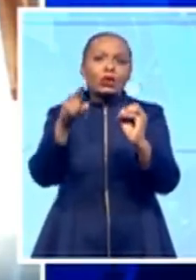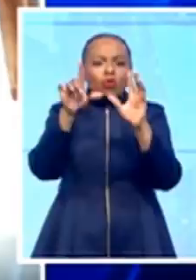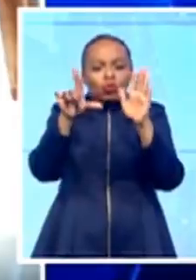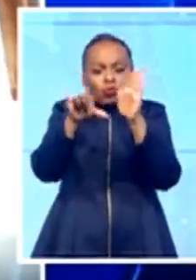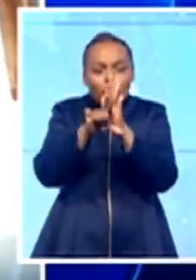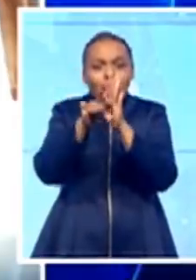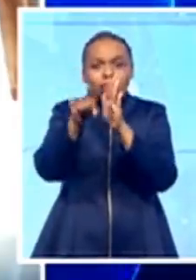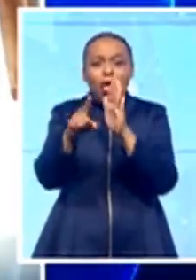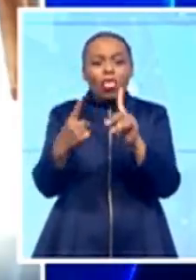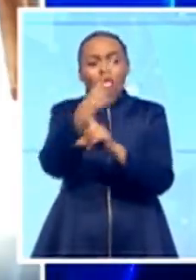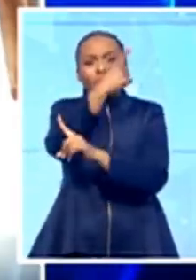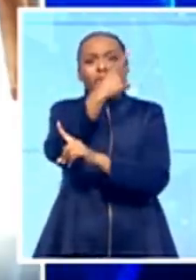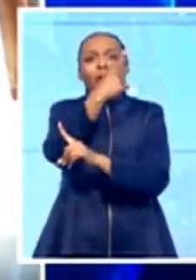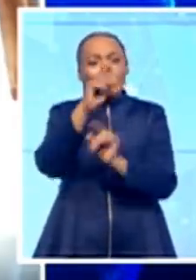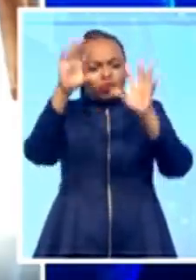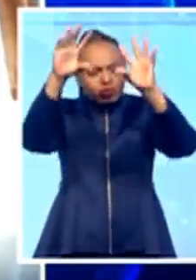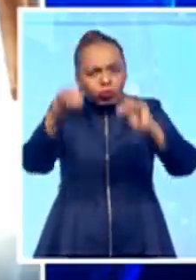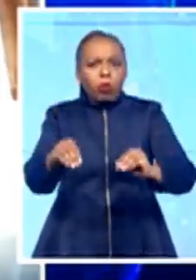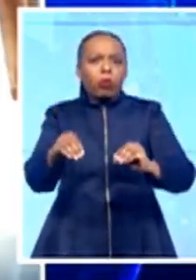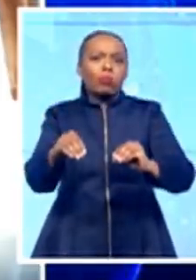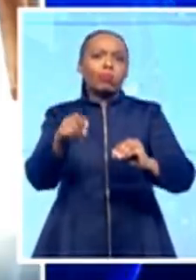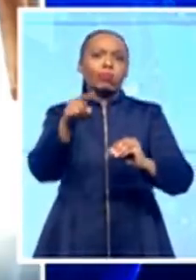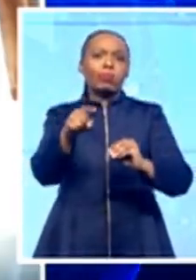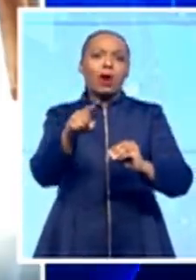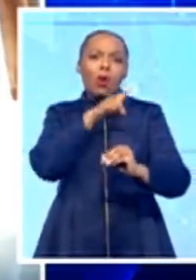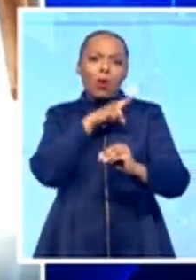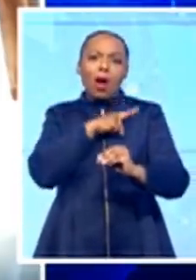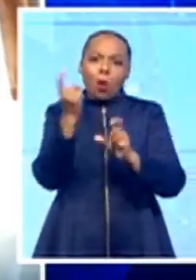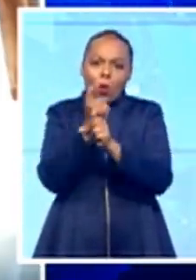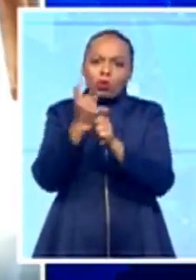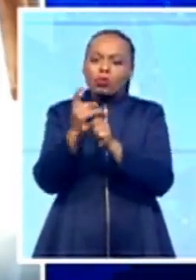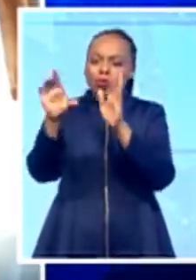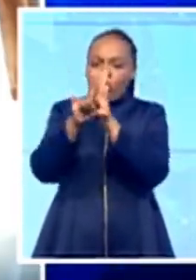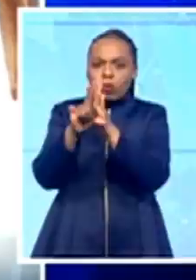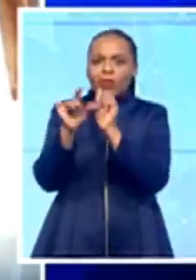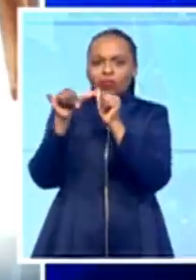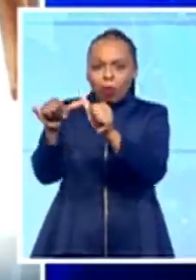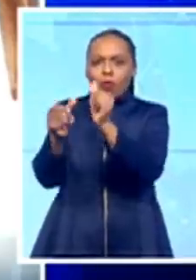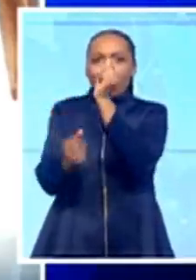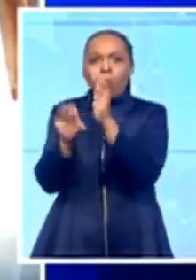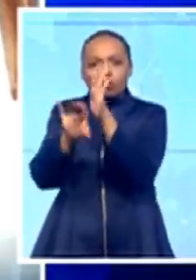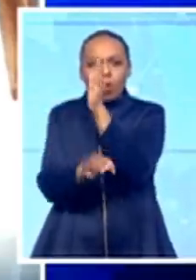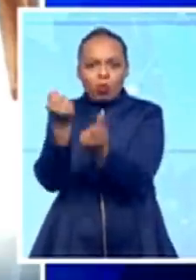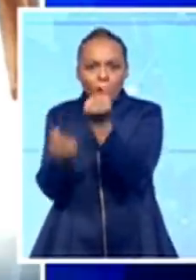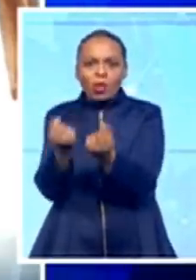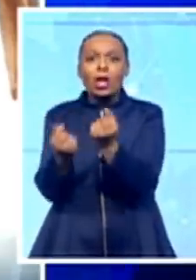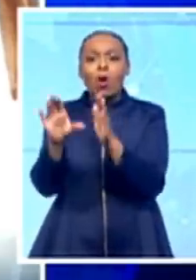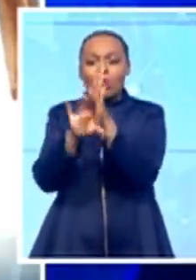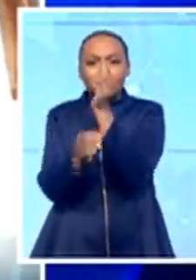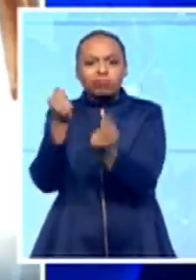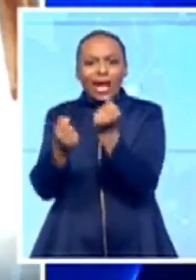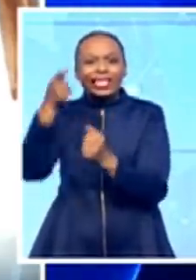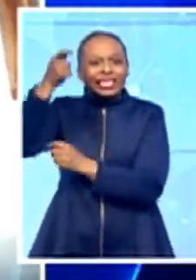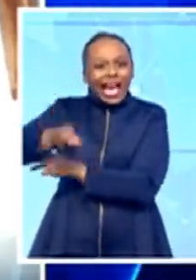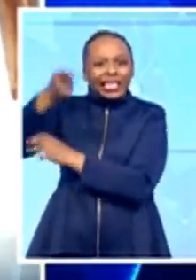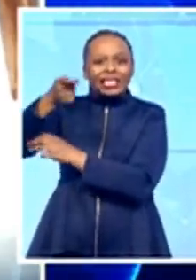prevail in the constitutional court. Concord judges must not act above the constitution. What they have done is